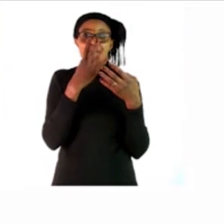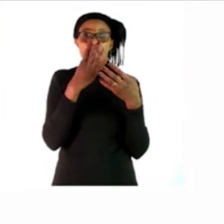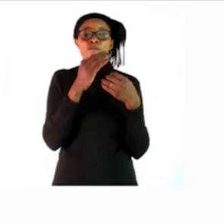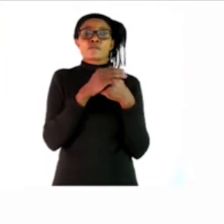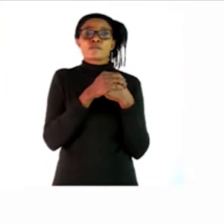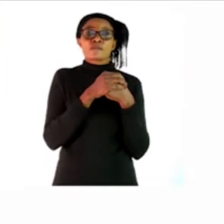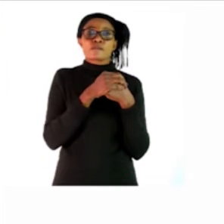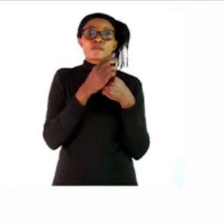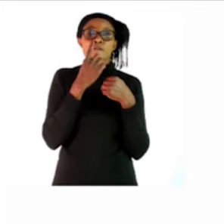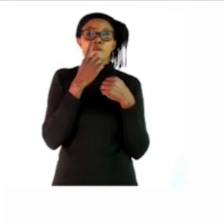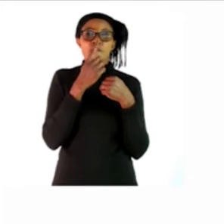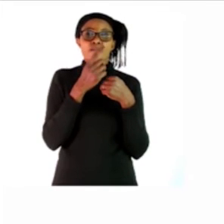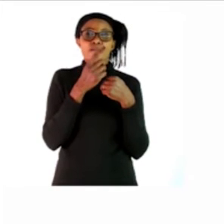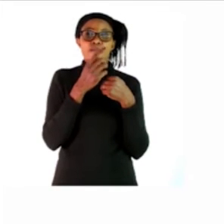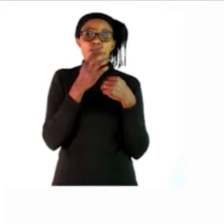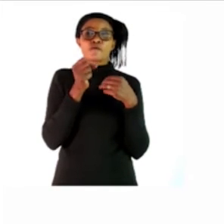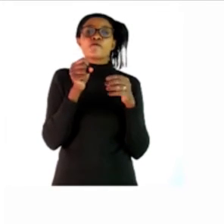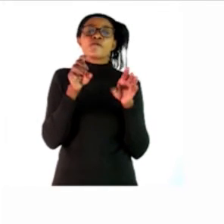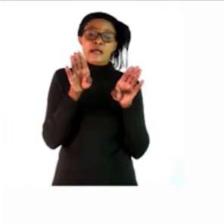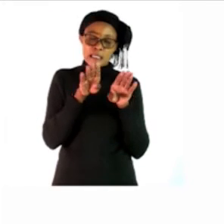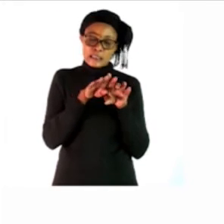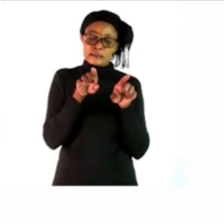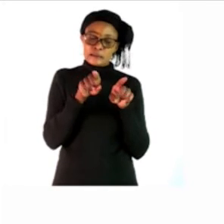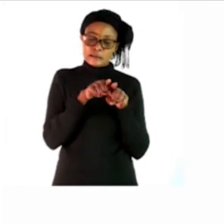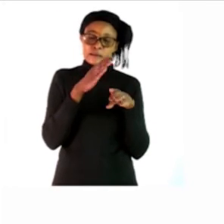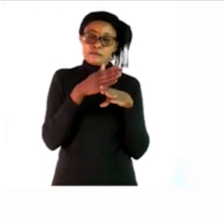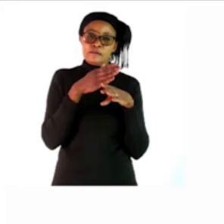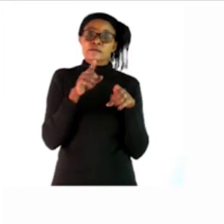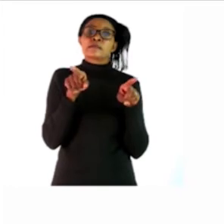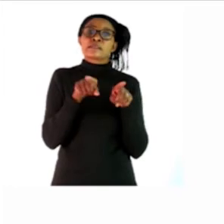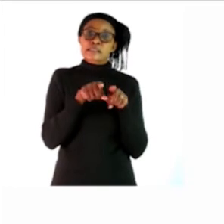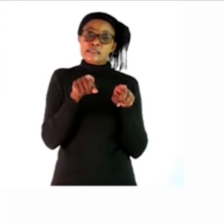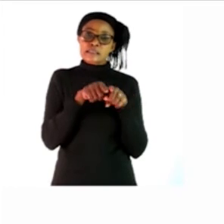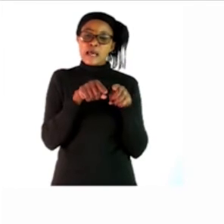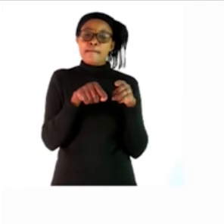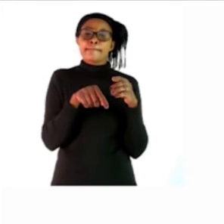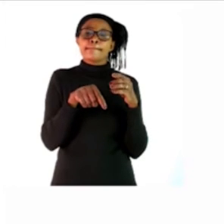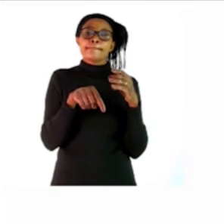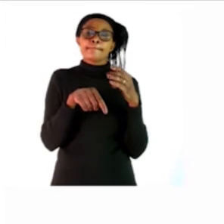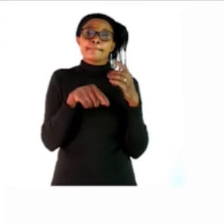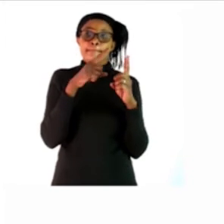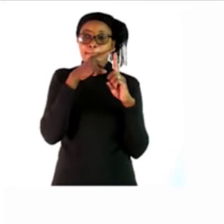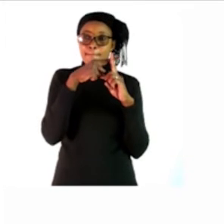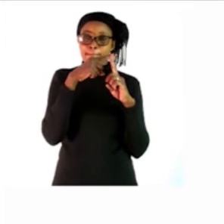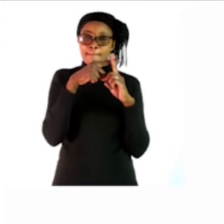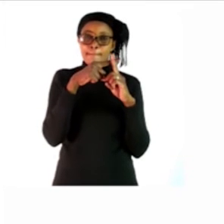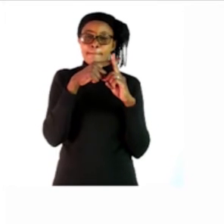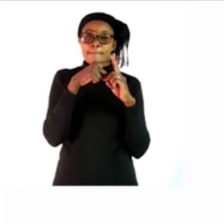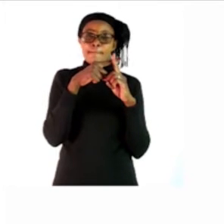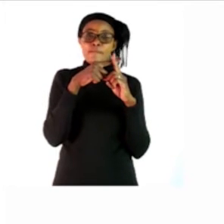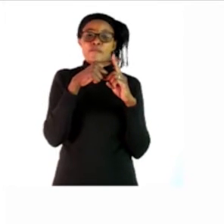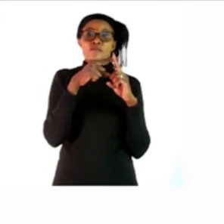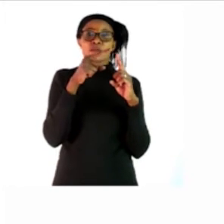see that we have to do the same. We have to plus, and then we have to fill in